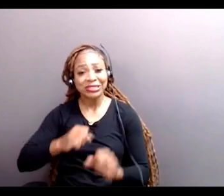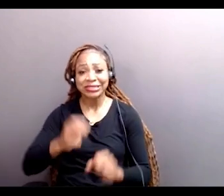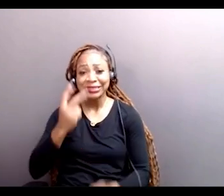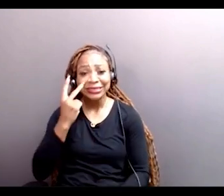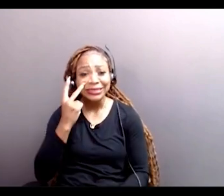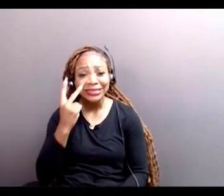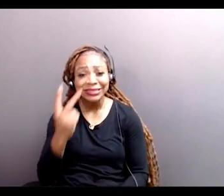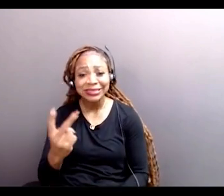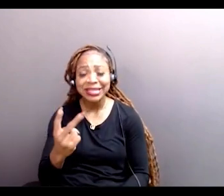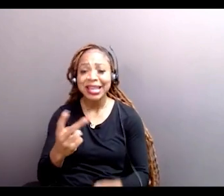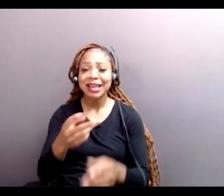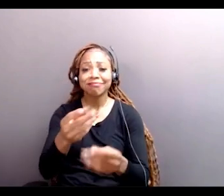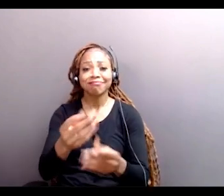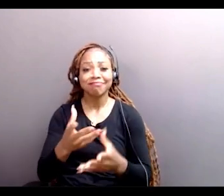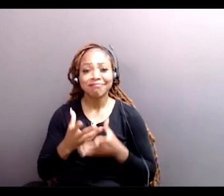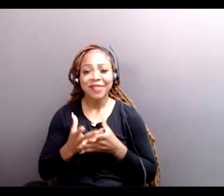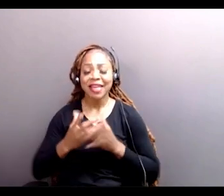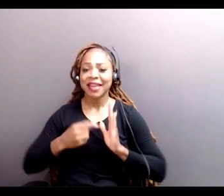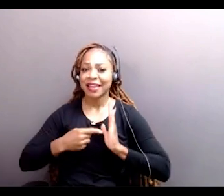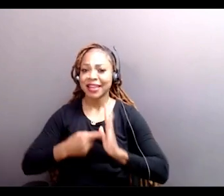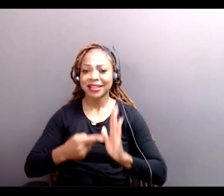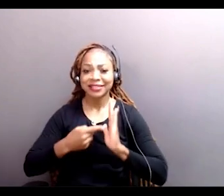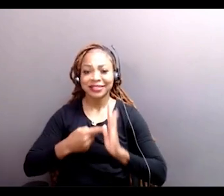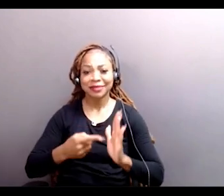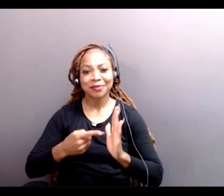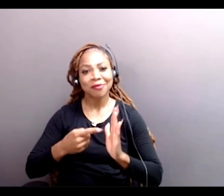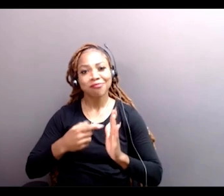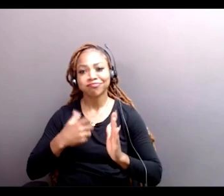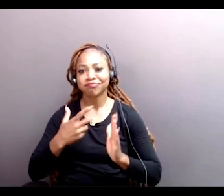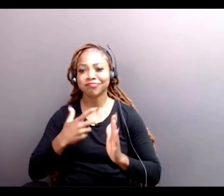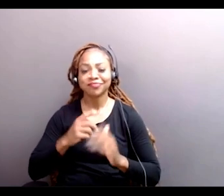would ask you to give us examples about what the